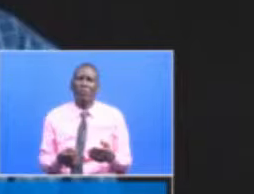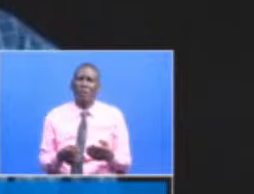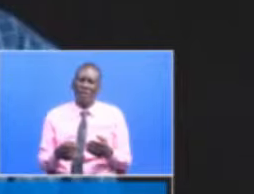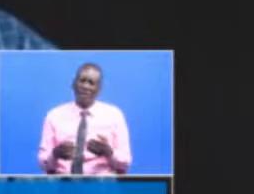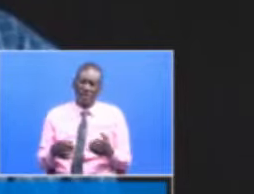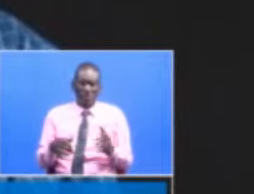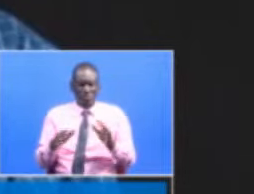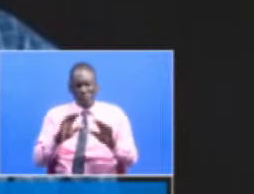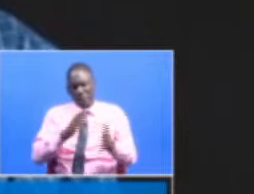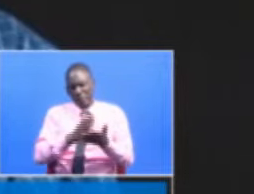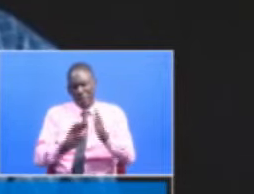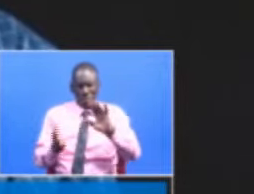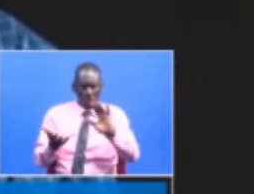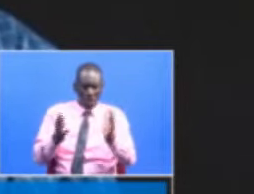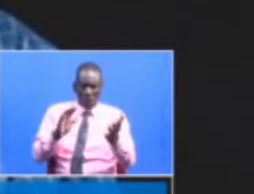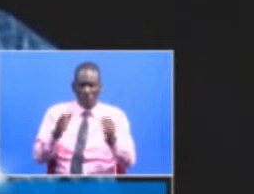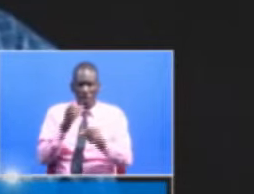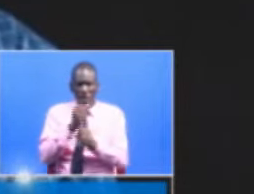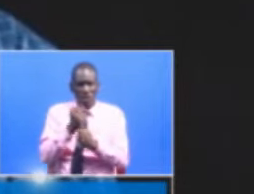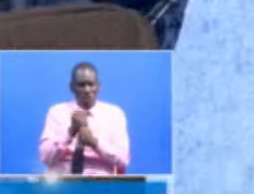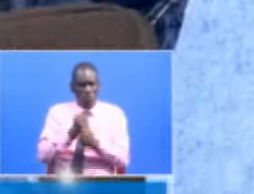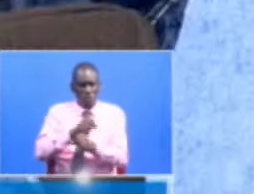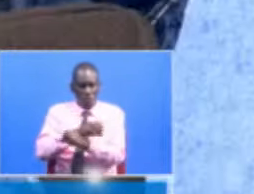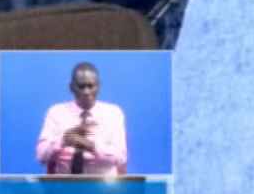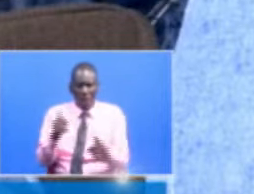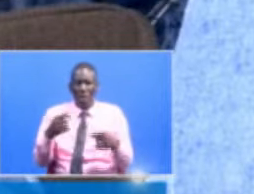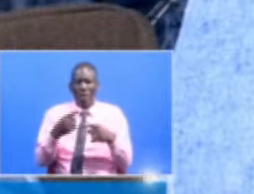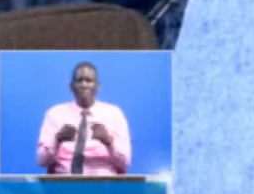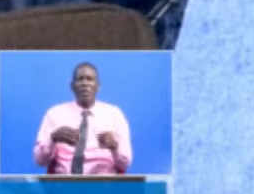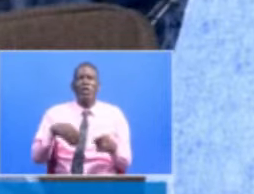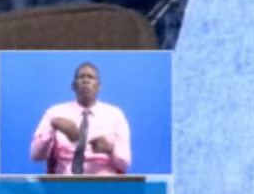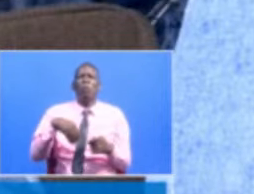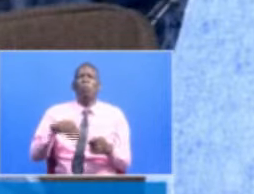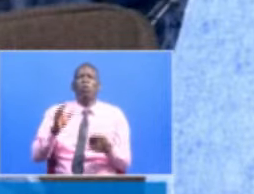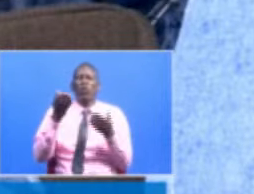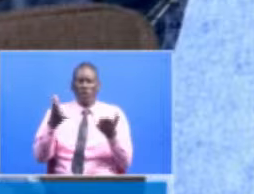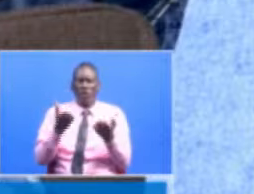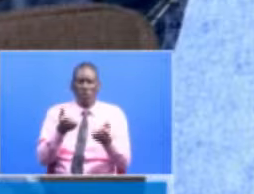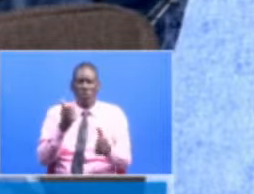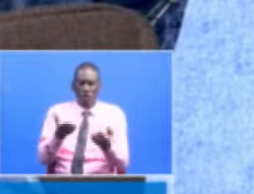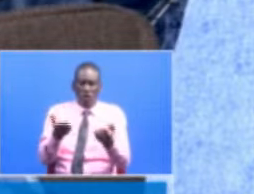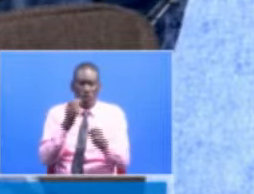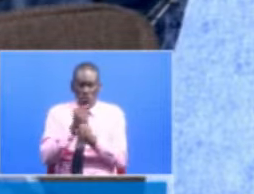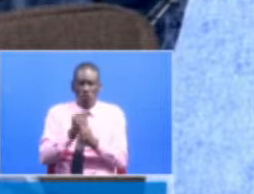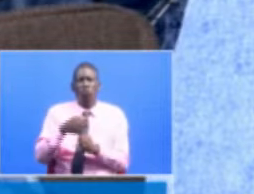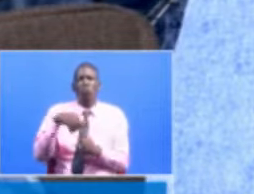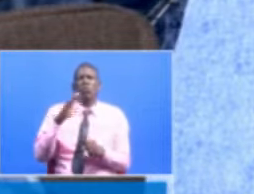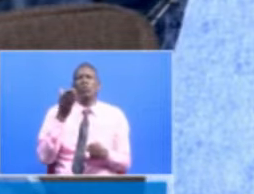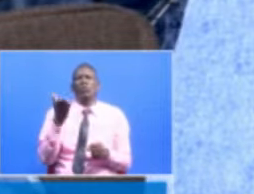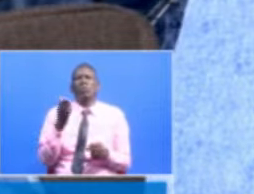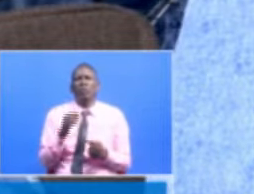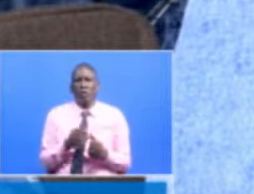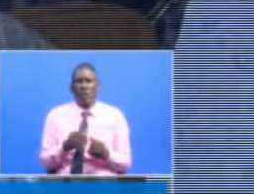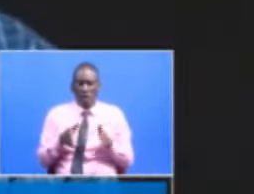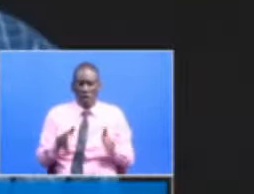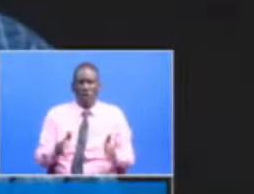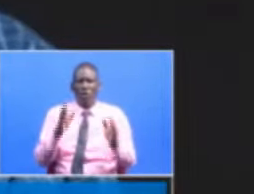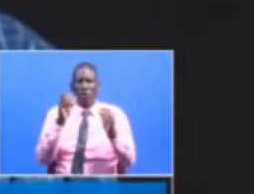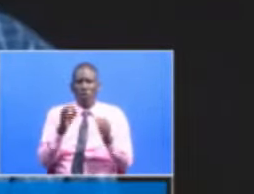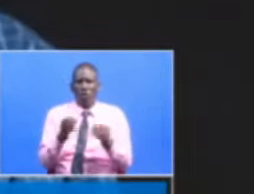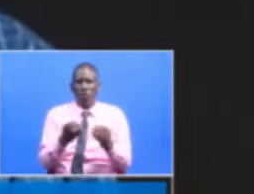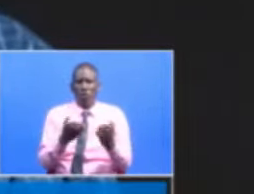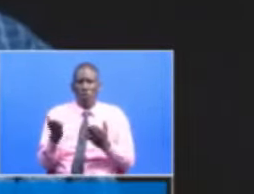have done a good job, but there is more that there needs to be done in terms of where